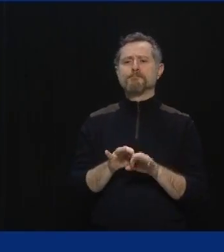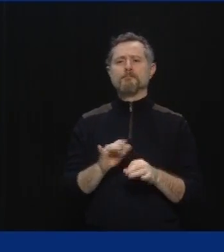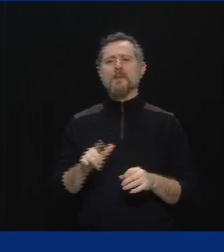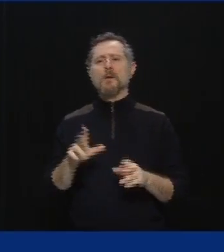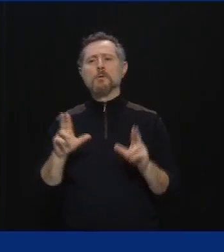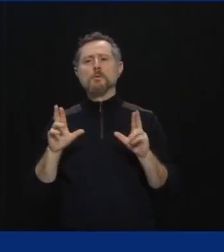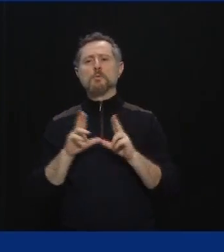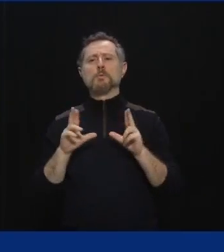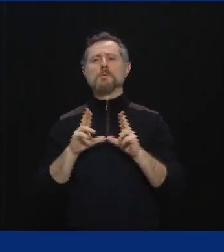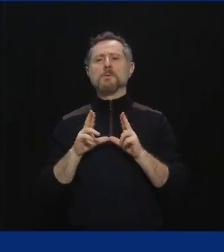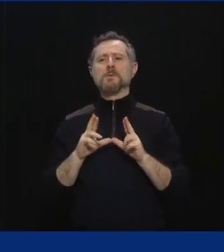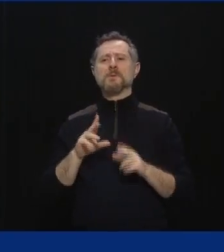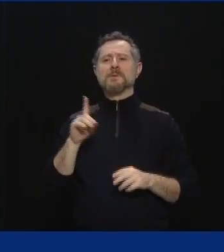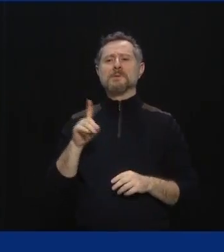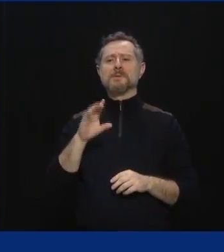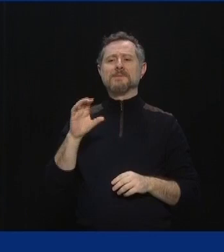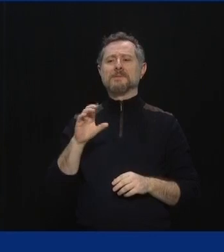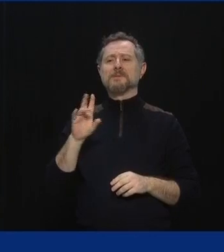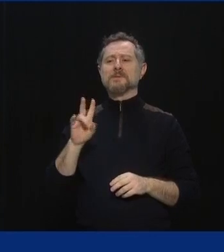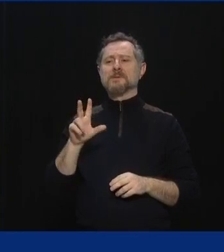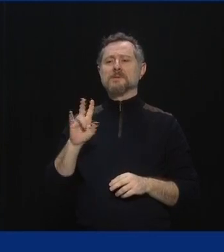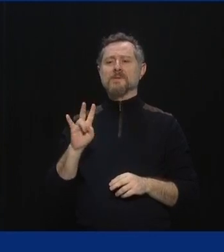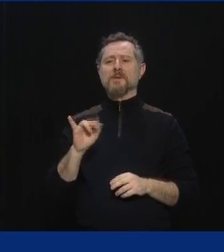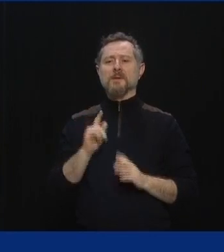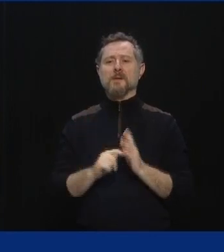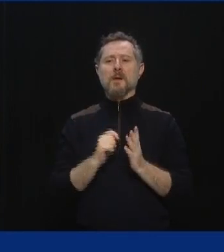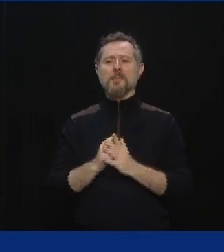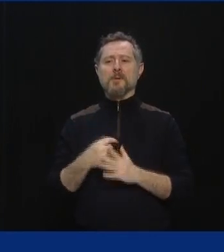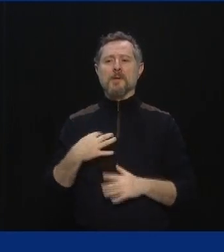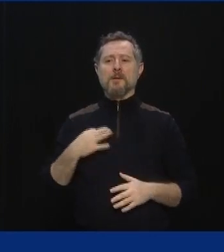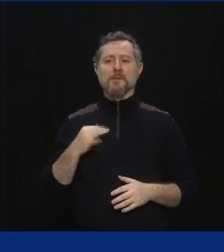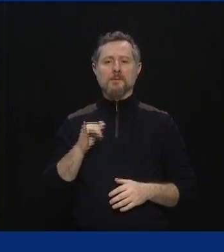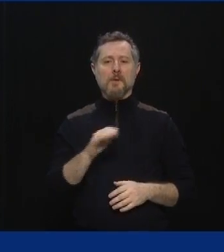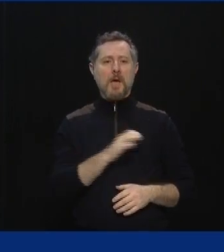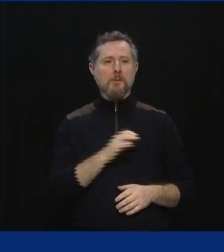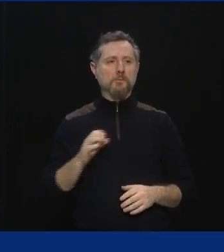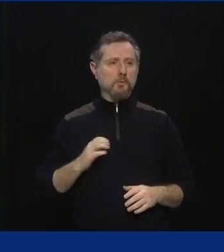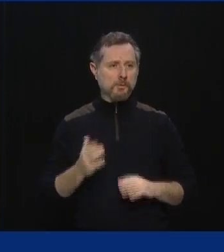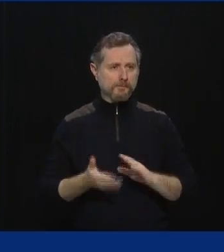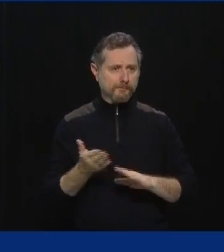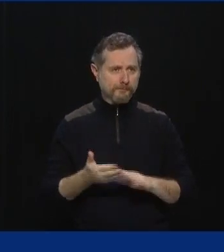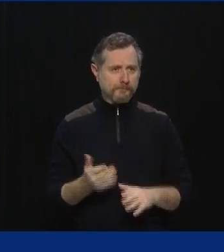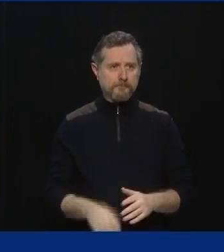ran for office. He was a huge